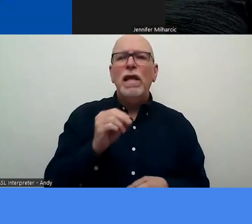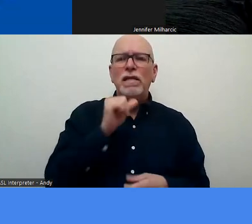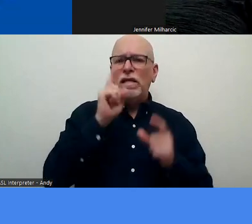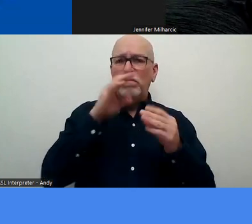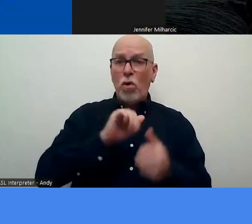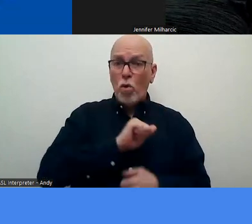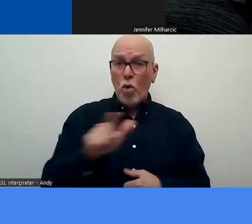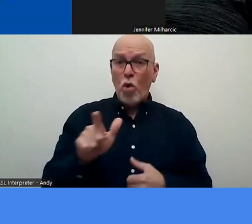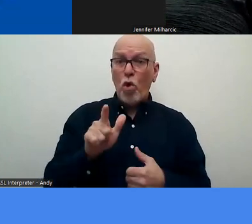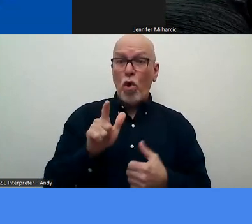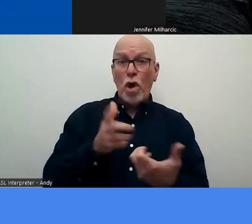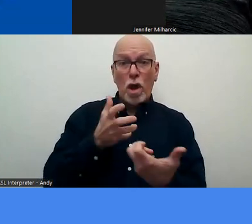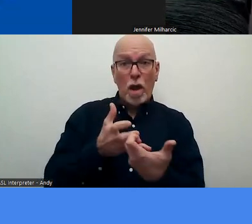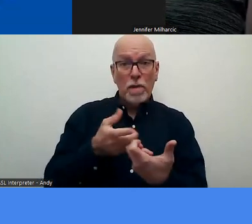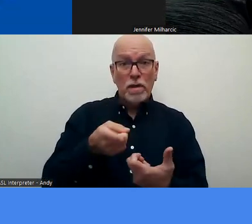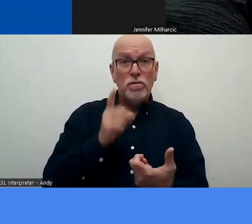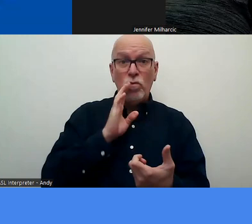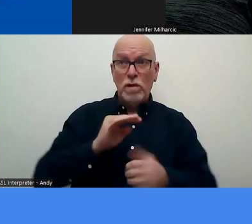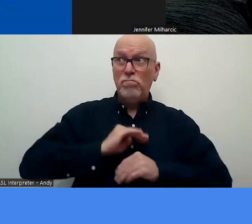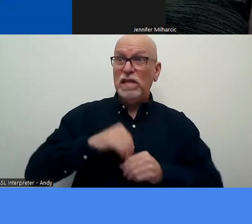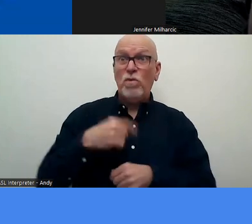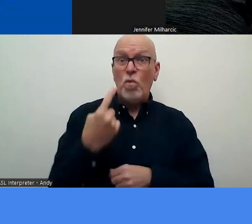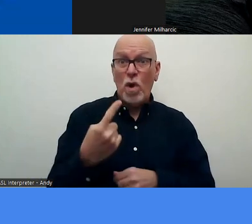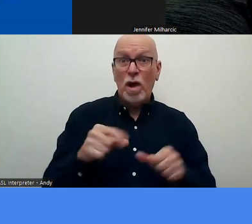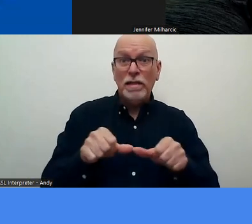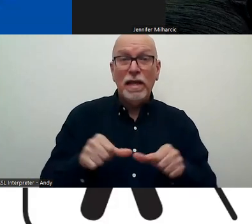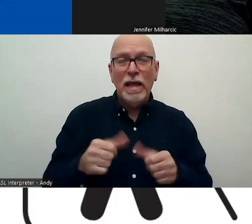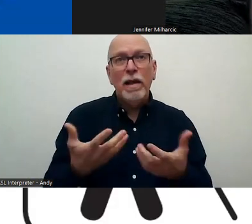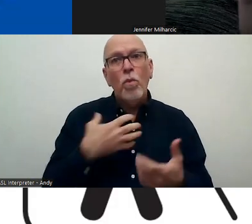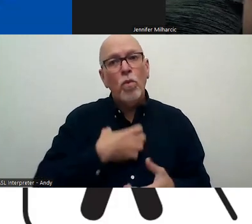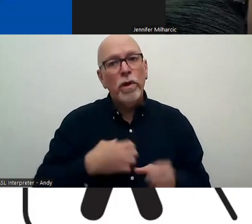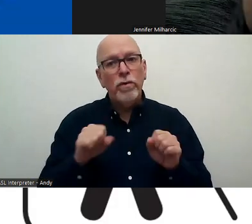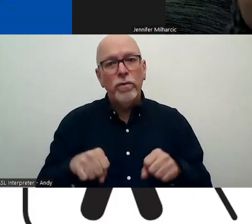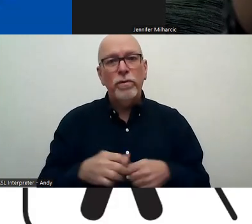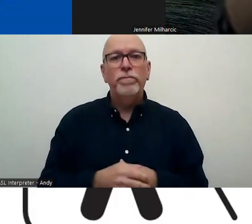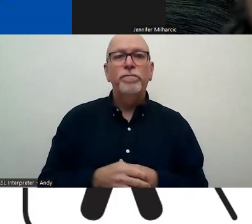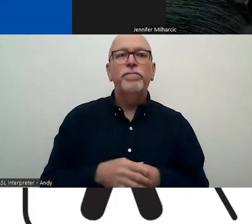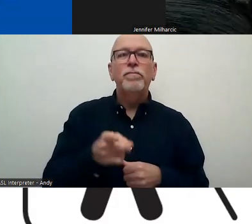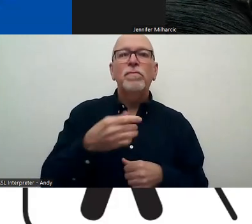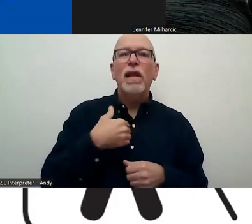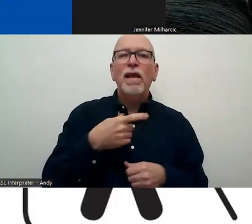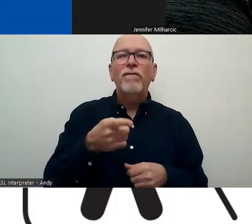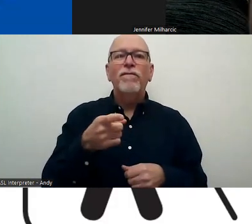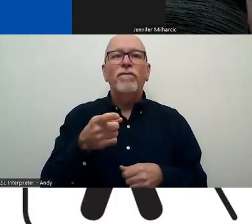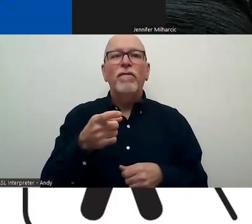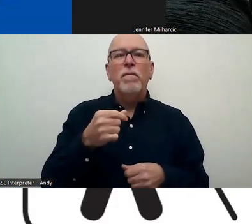accommodations will be met in one setting although it would be great there is a black and white